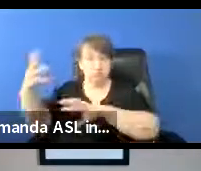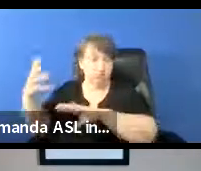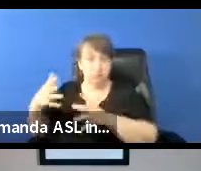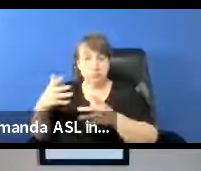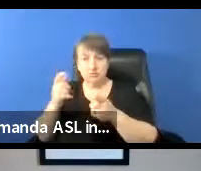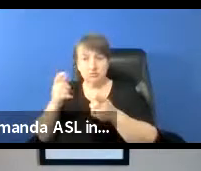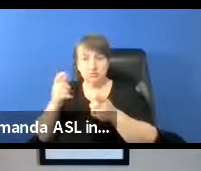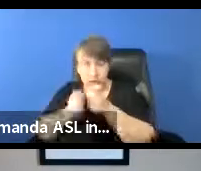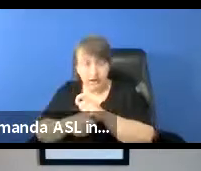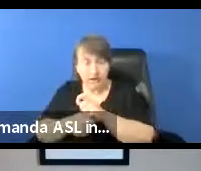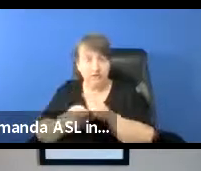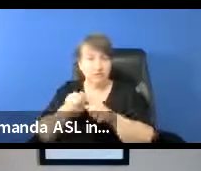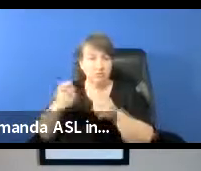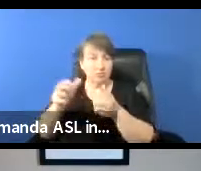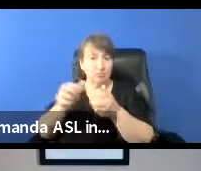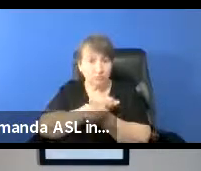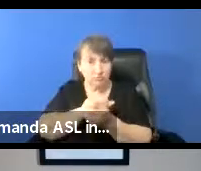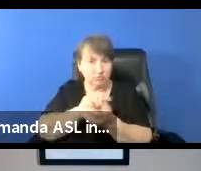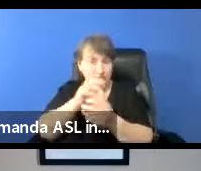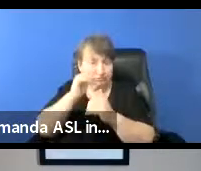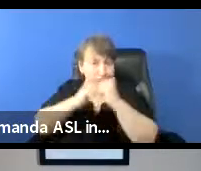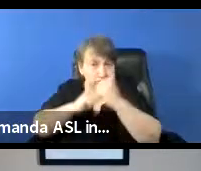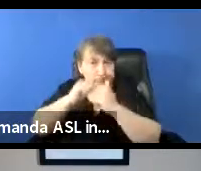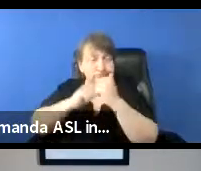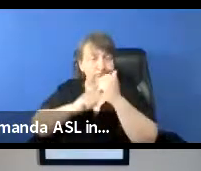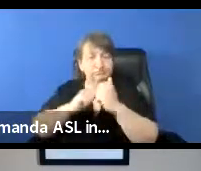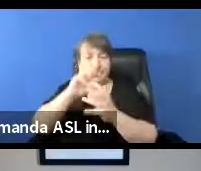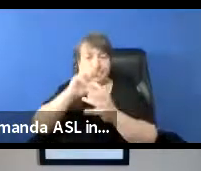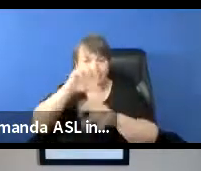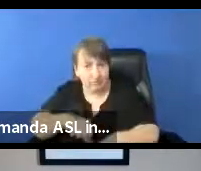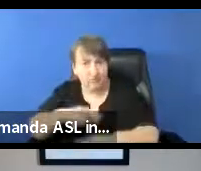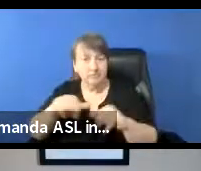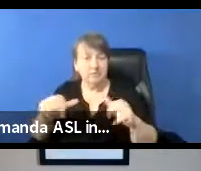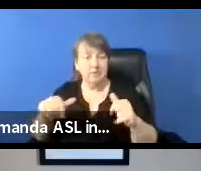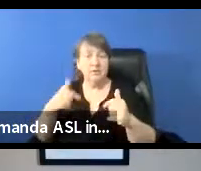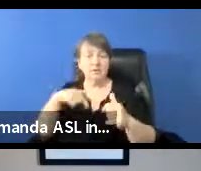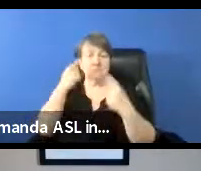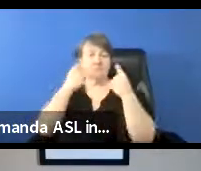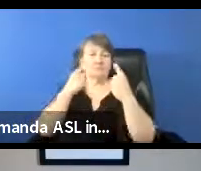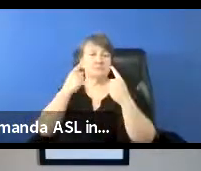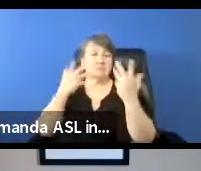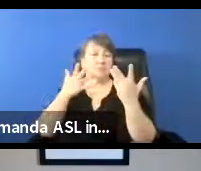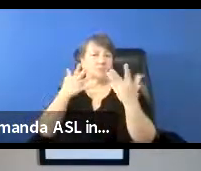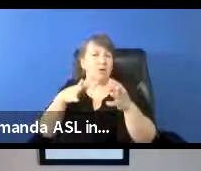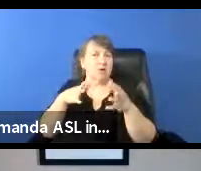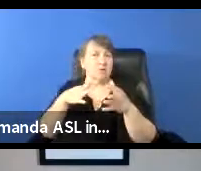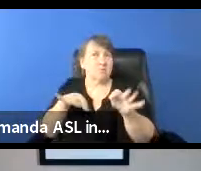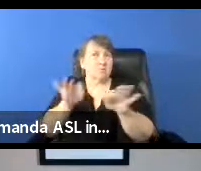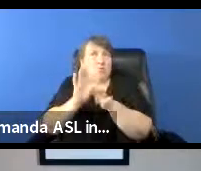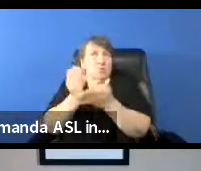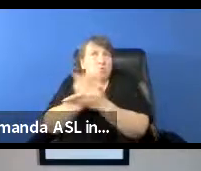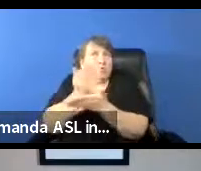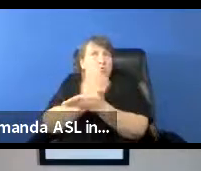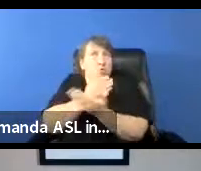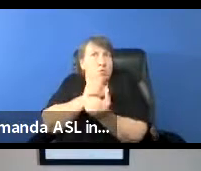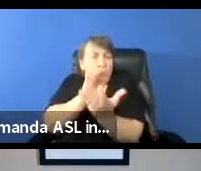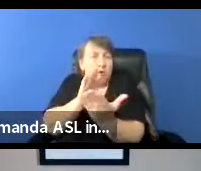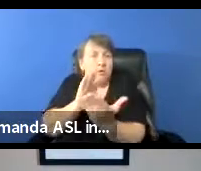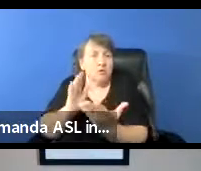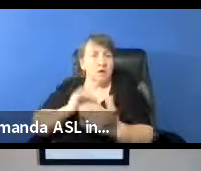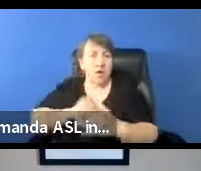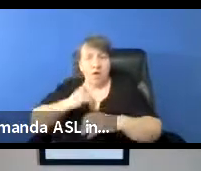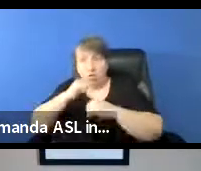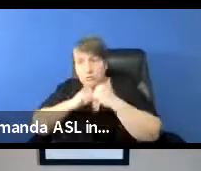be looking at the cutting edge things that will make our construction in the